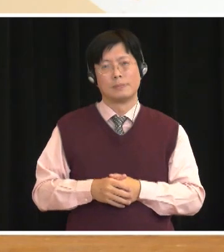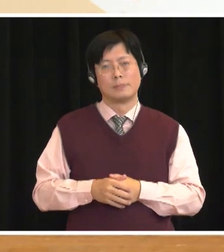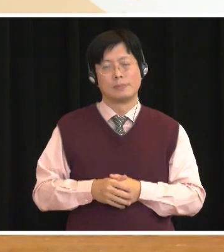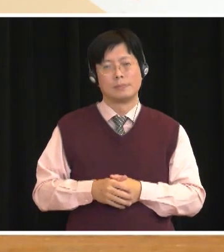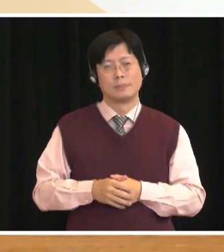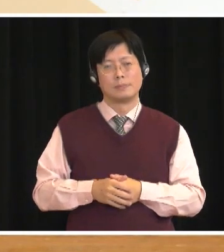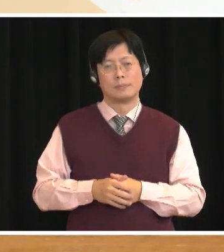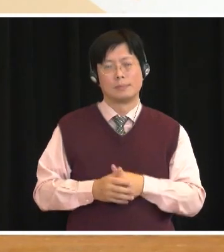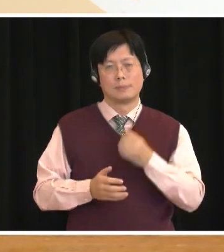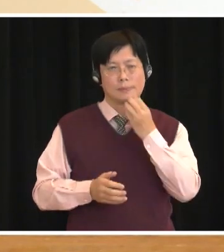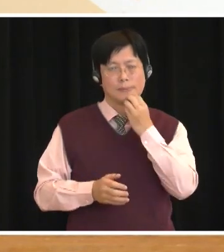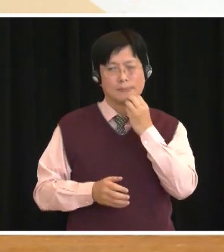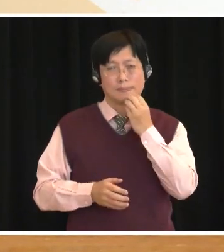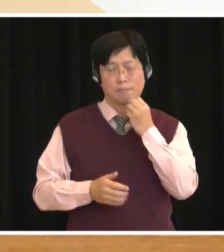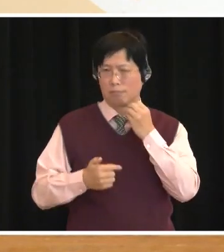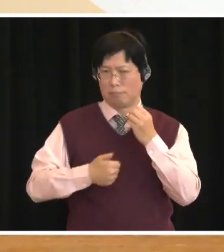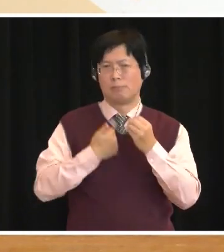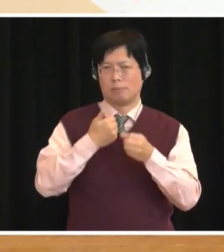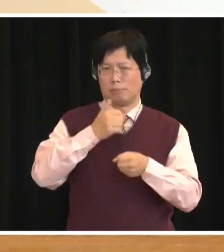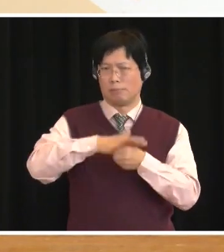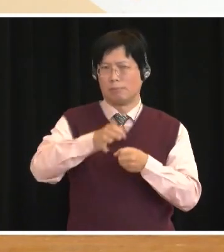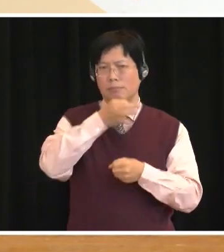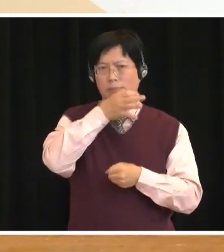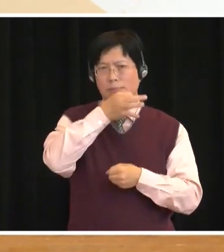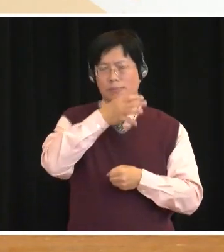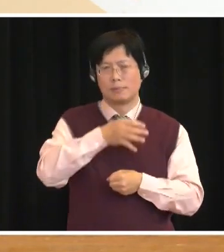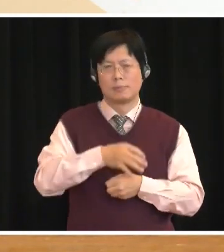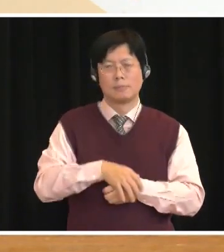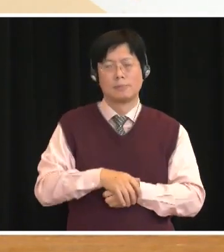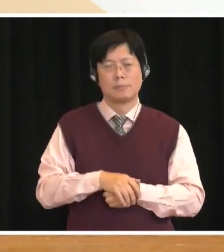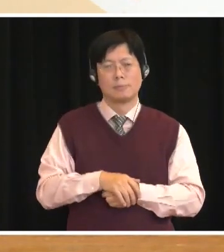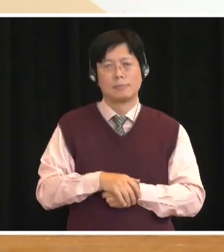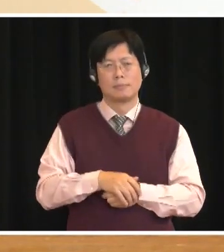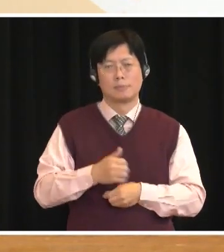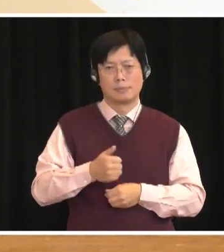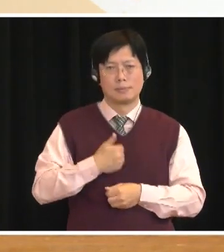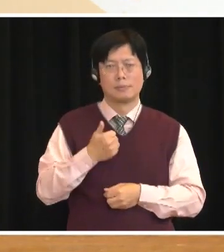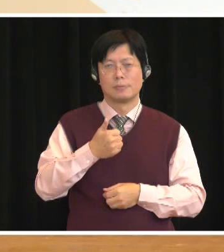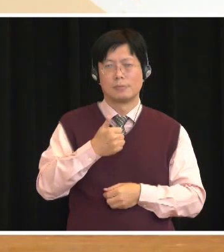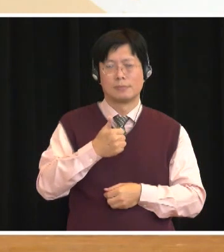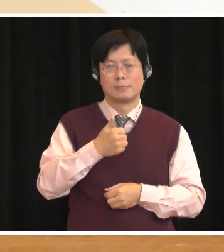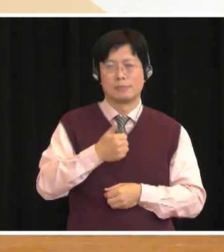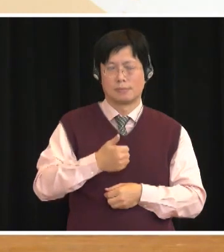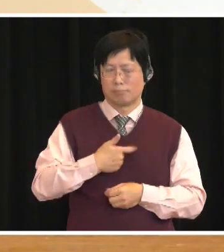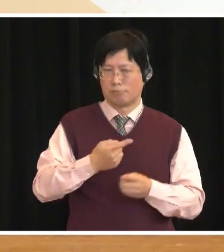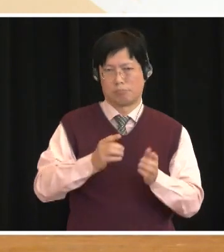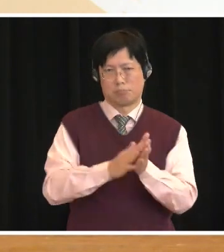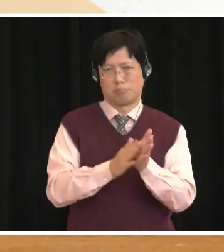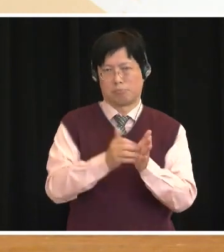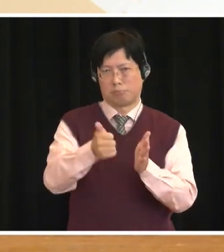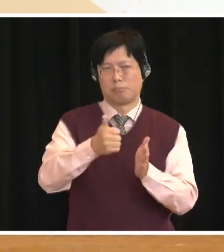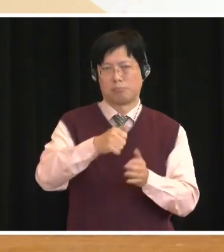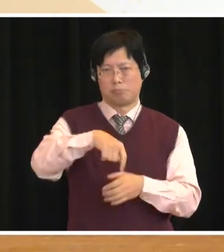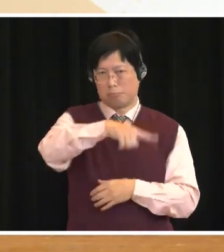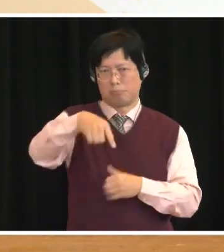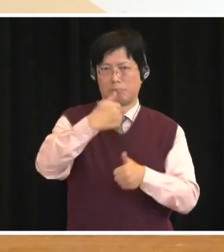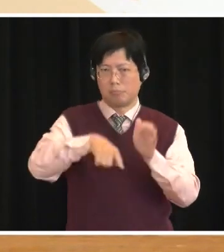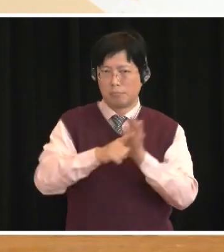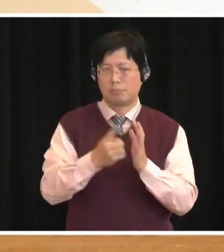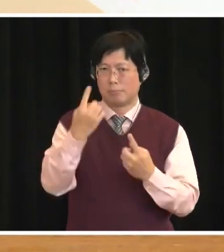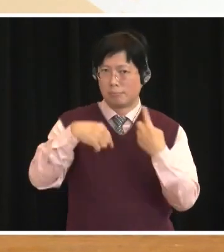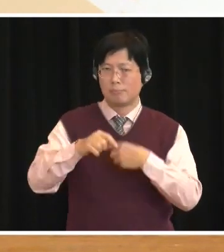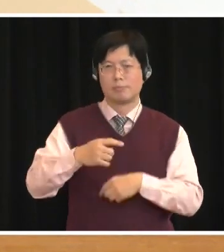your commitment to this meeting, your willingness to provide all the information that you could